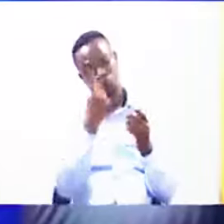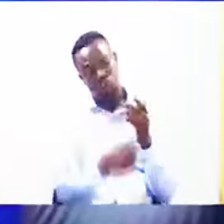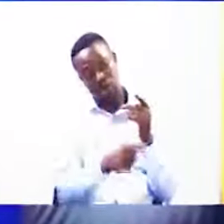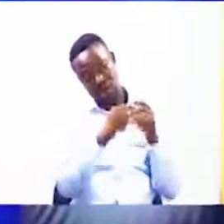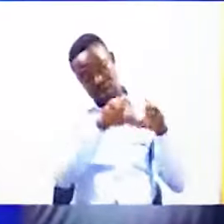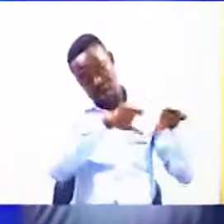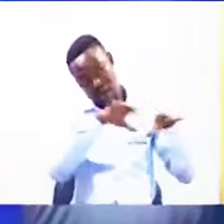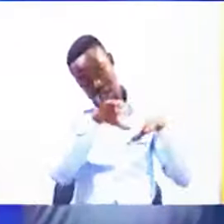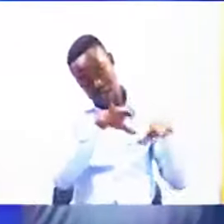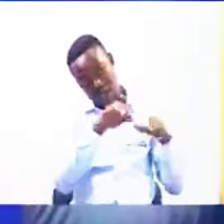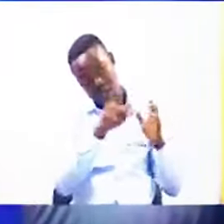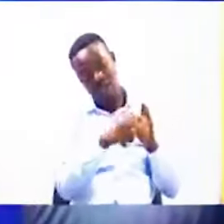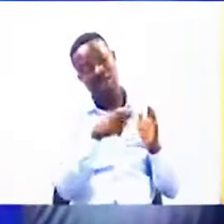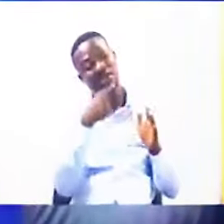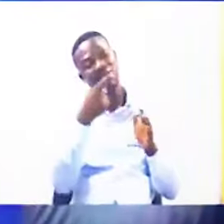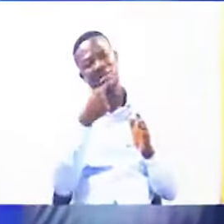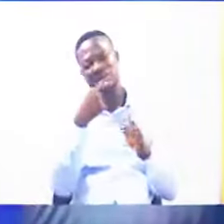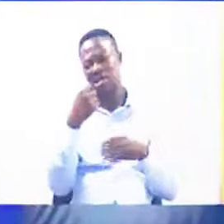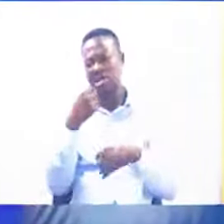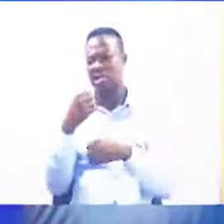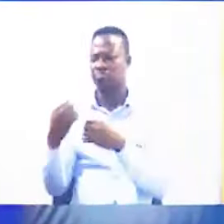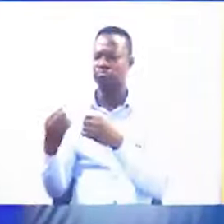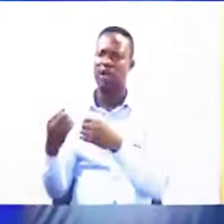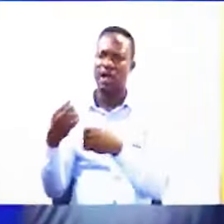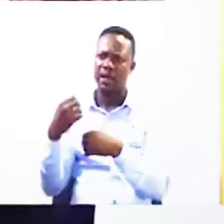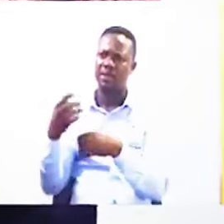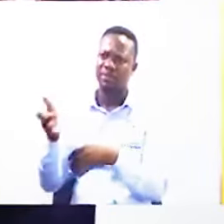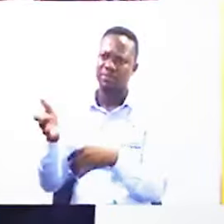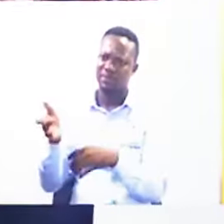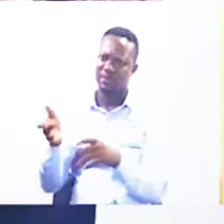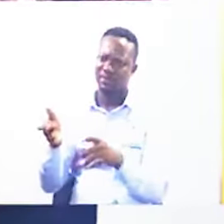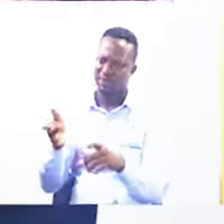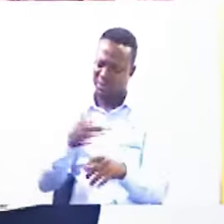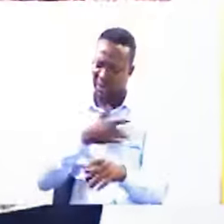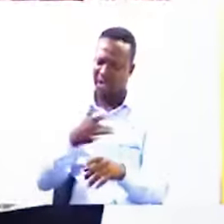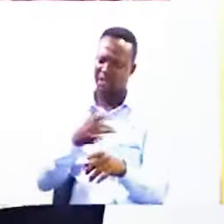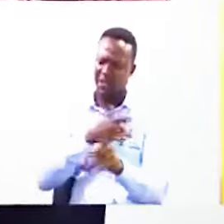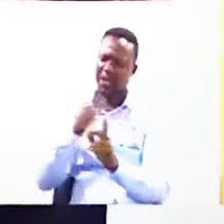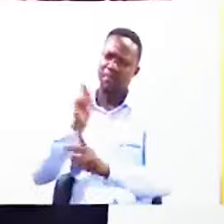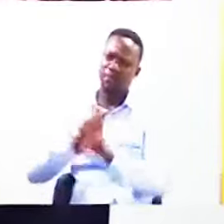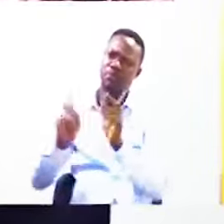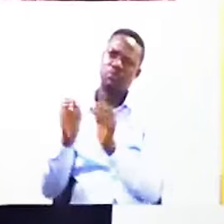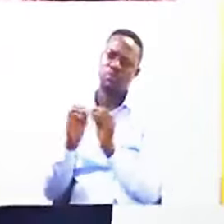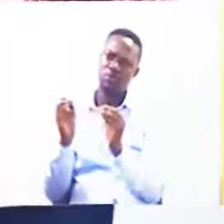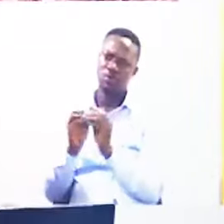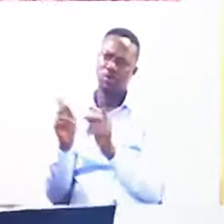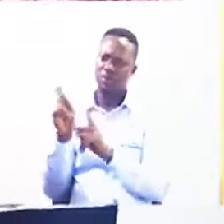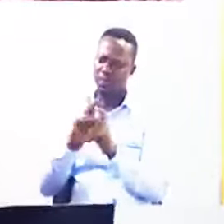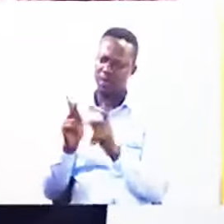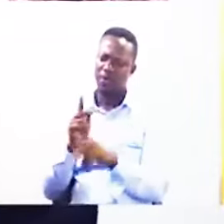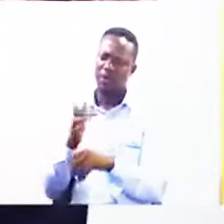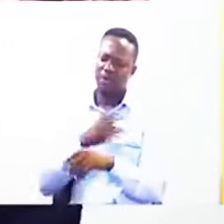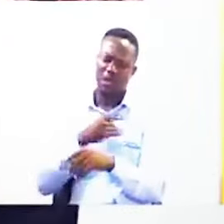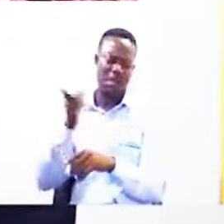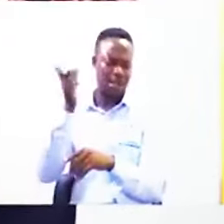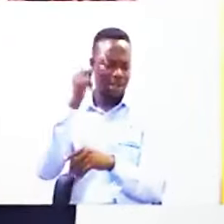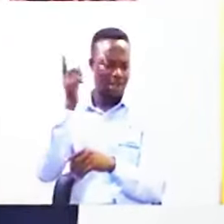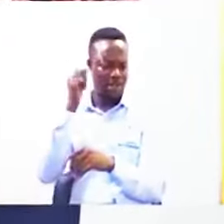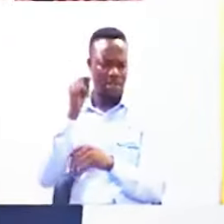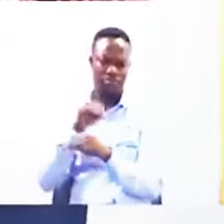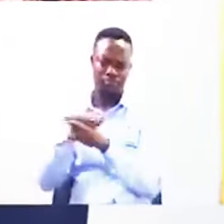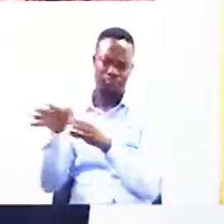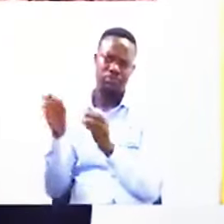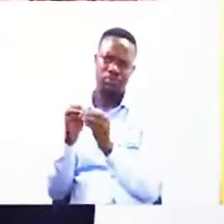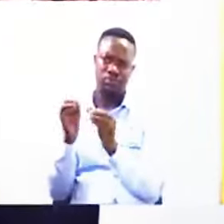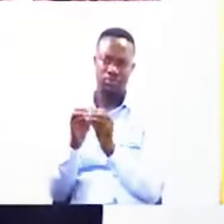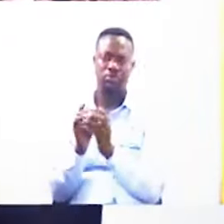a vivid impression on people. Engineer okaye eni ni oye ye no pempi no na nya nipa sunsunsunso kase. In fact,